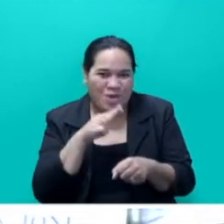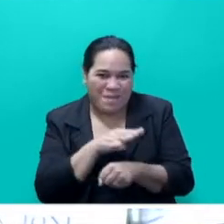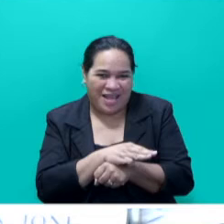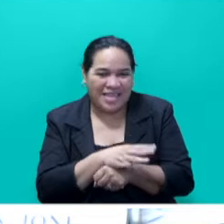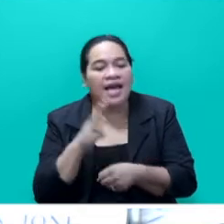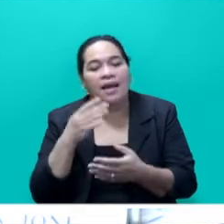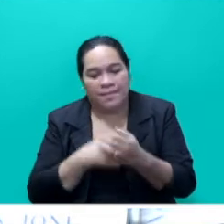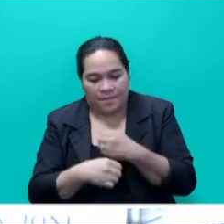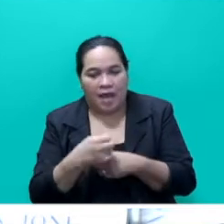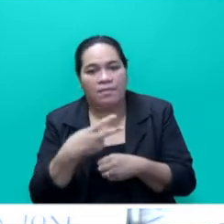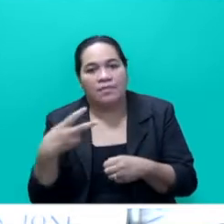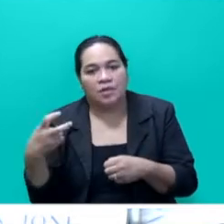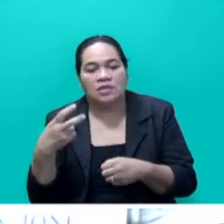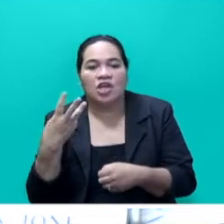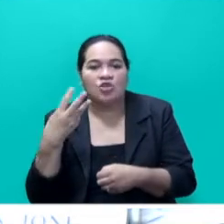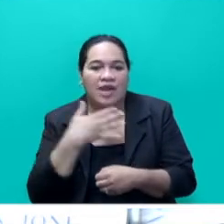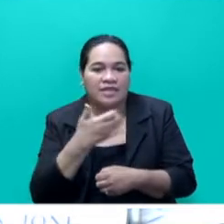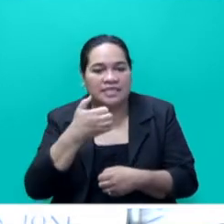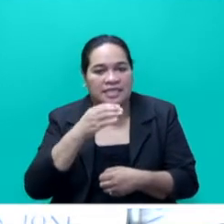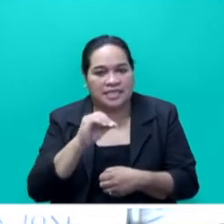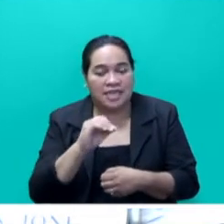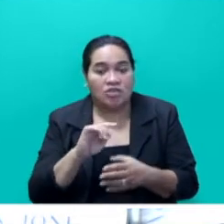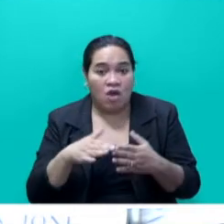sir, we have, as a result of that,